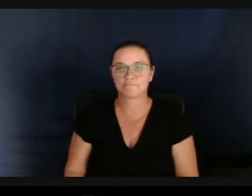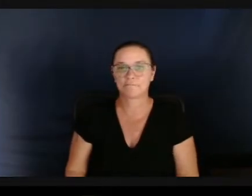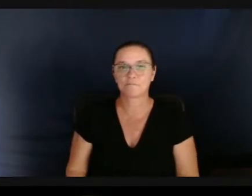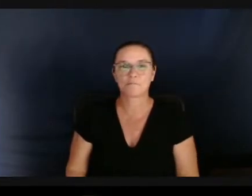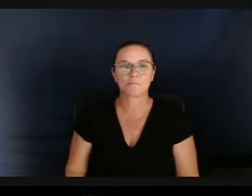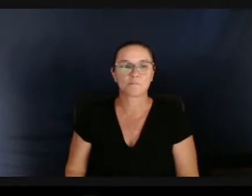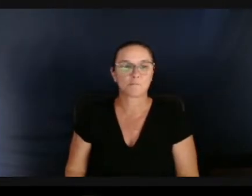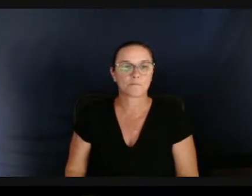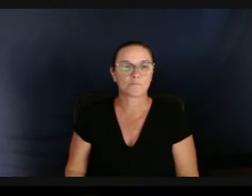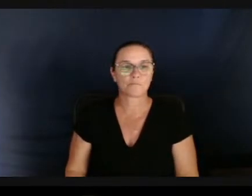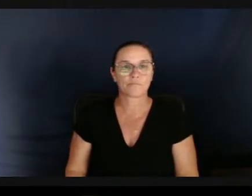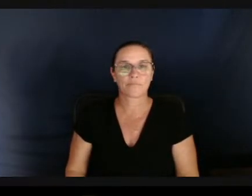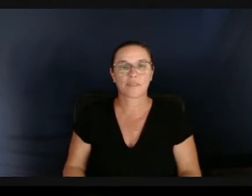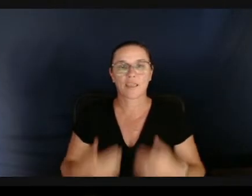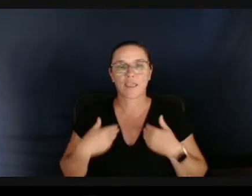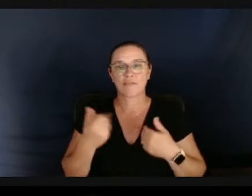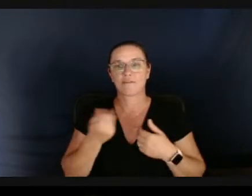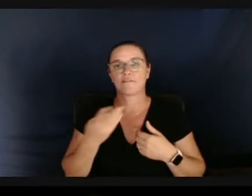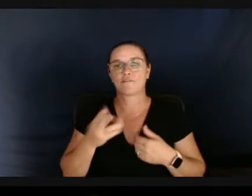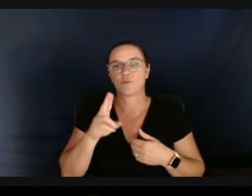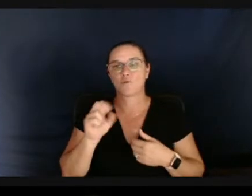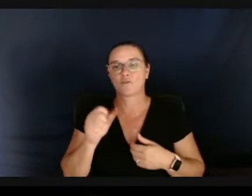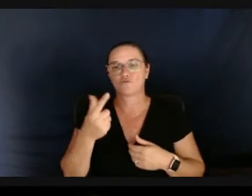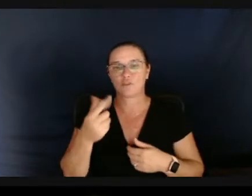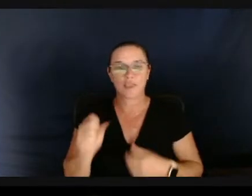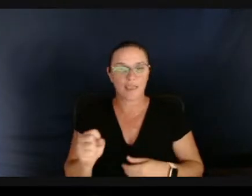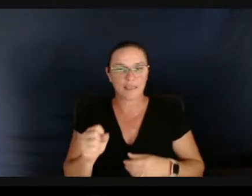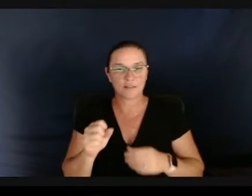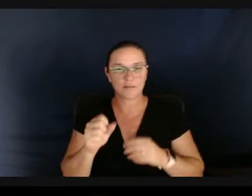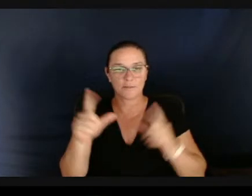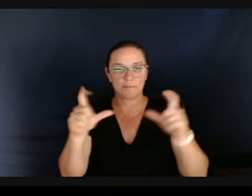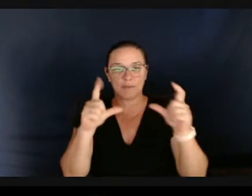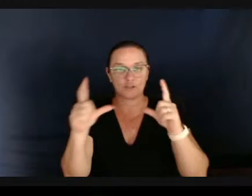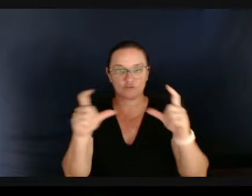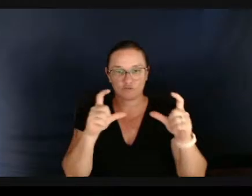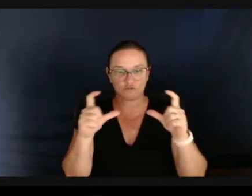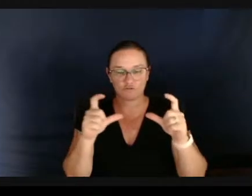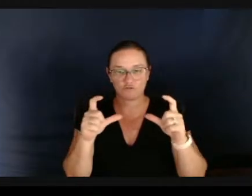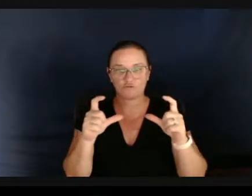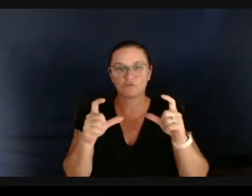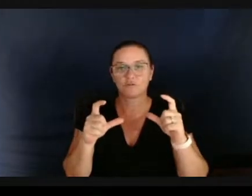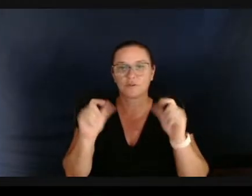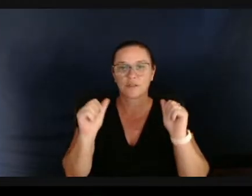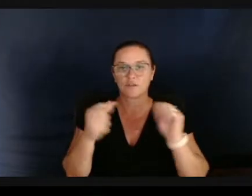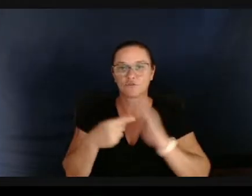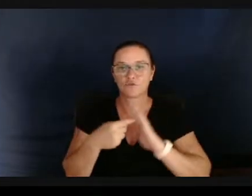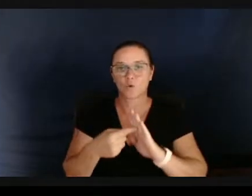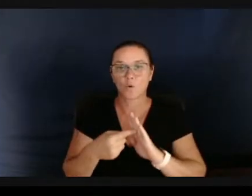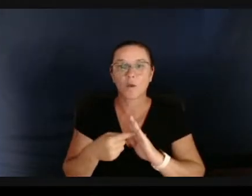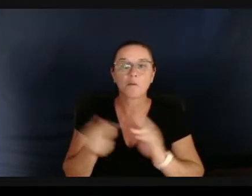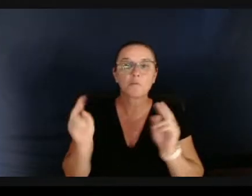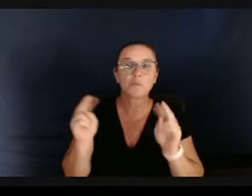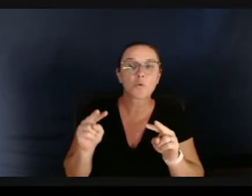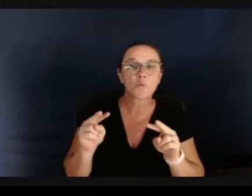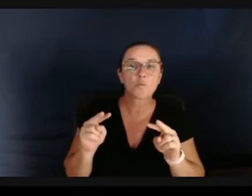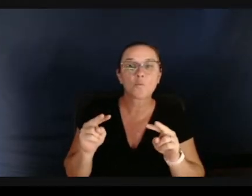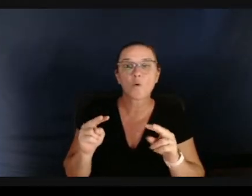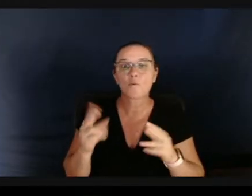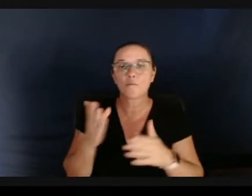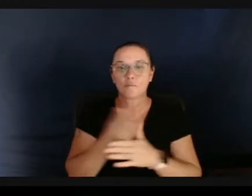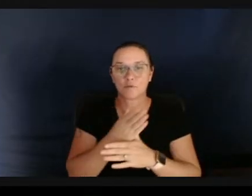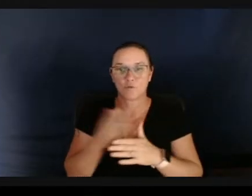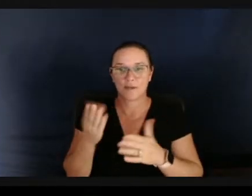So we do have a couple USGS photo releases that we can share as well. Let me take a quick peek back in here. Oh, we're in between